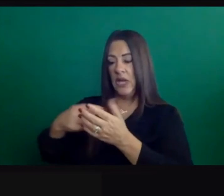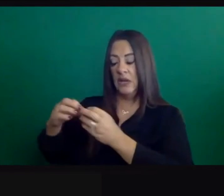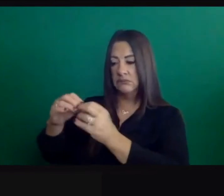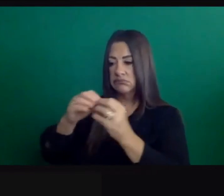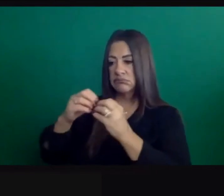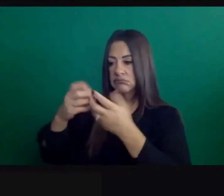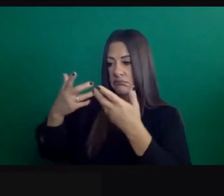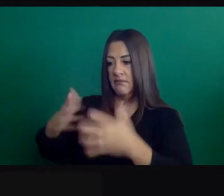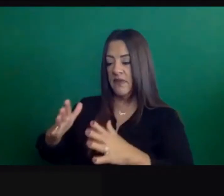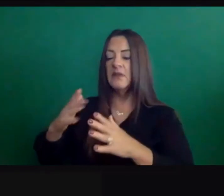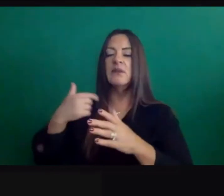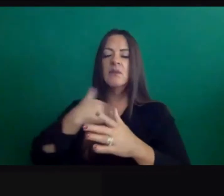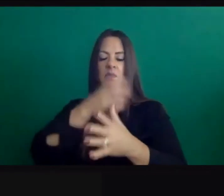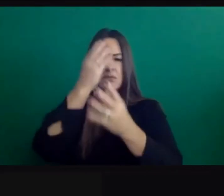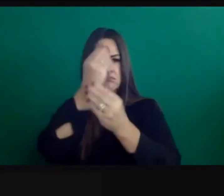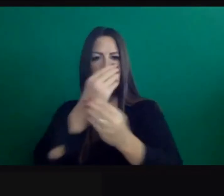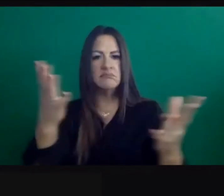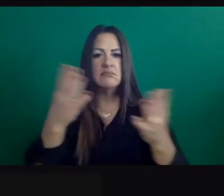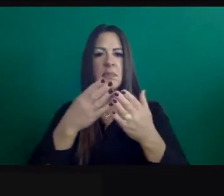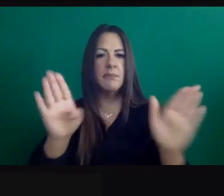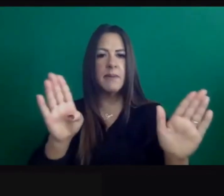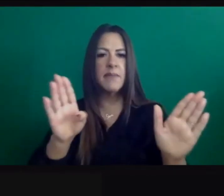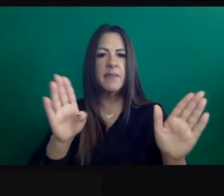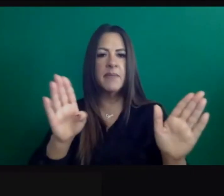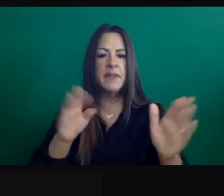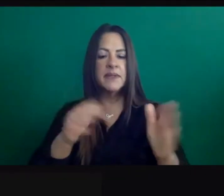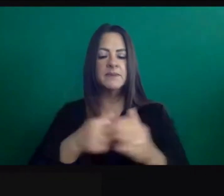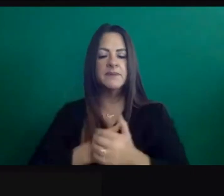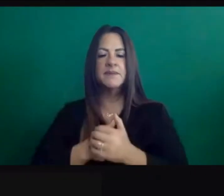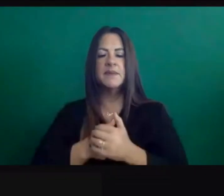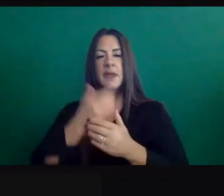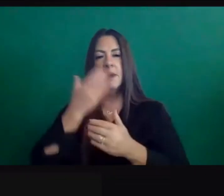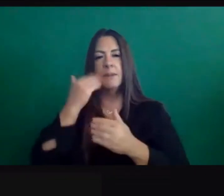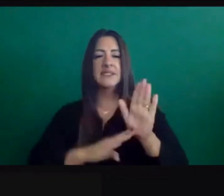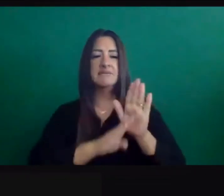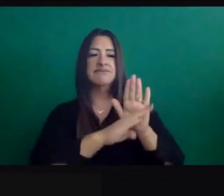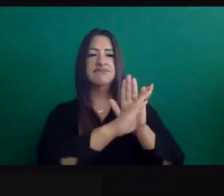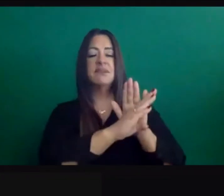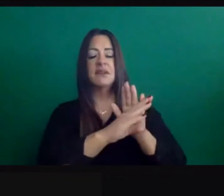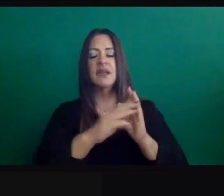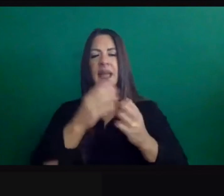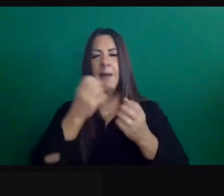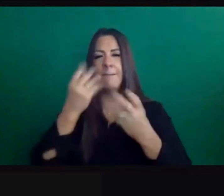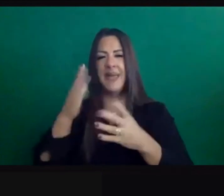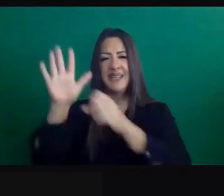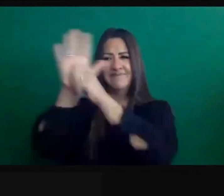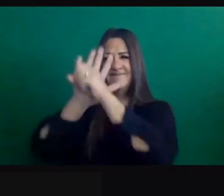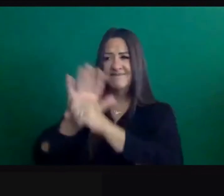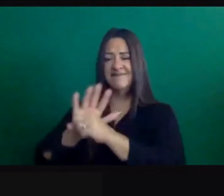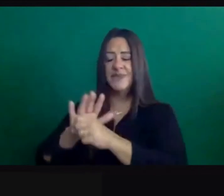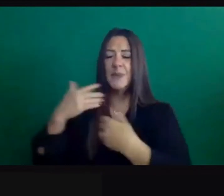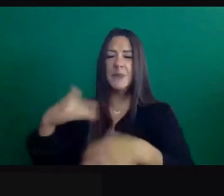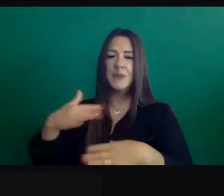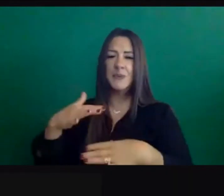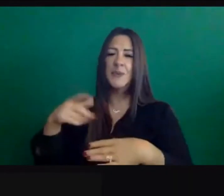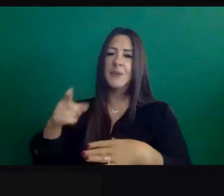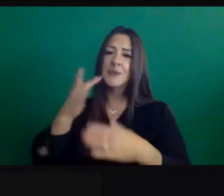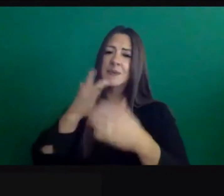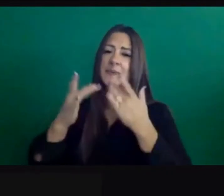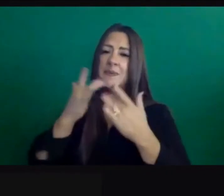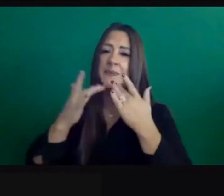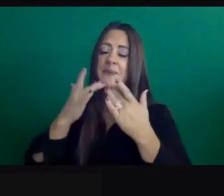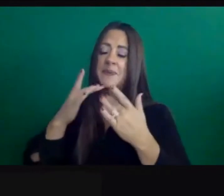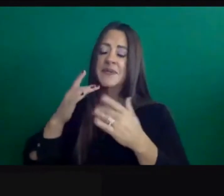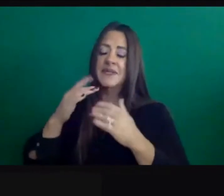But obviously the state of the surge and the conditions in many of our communities are pretty dire,